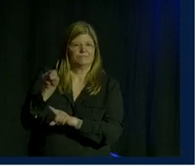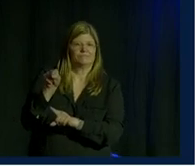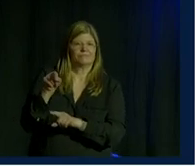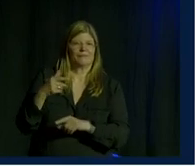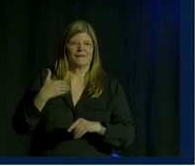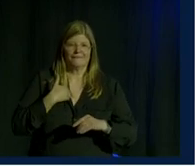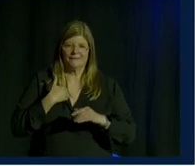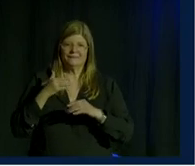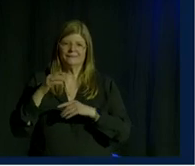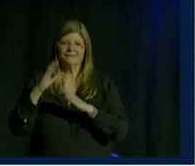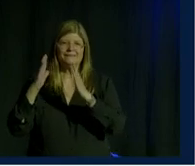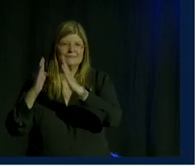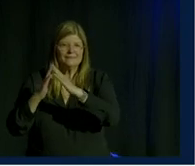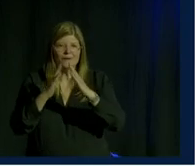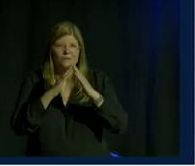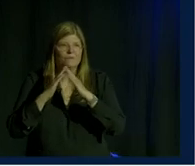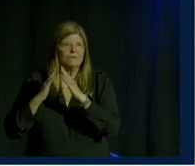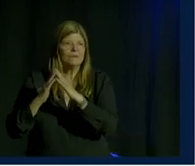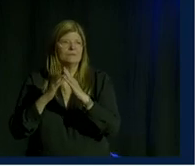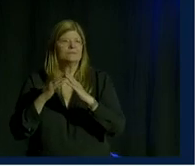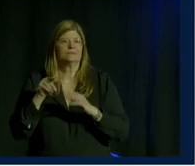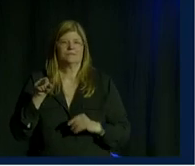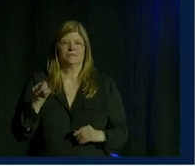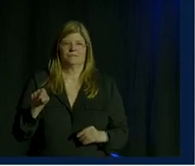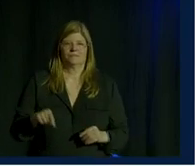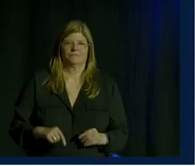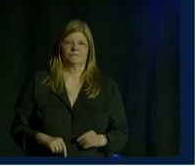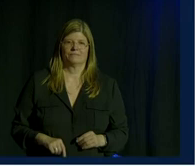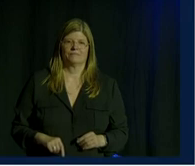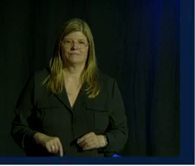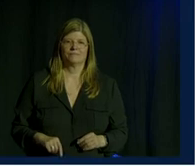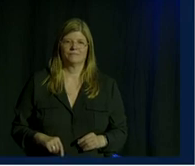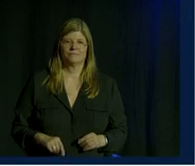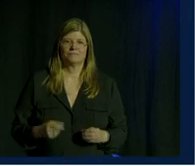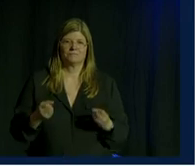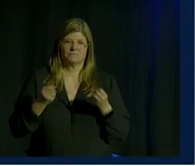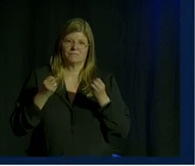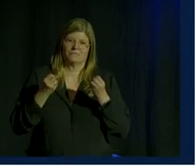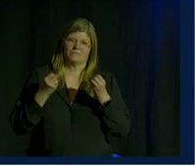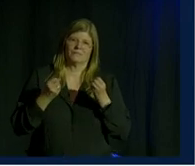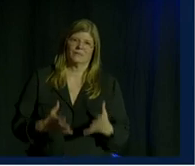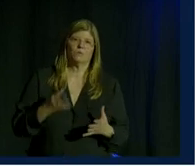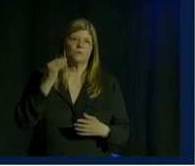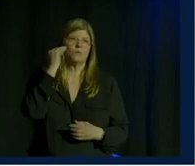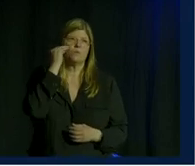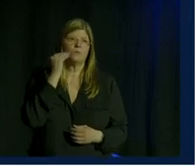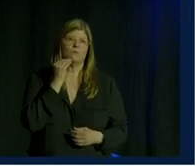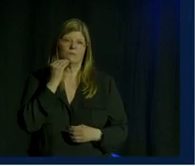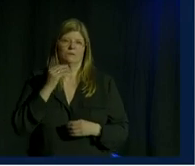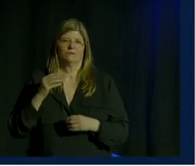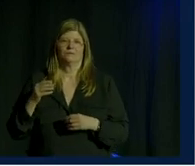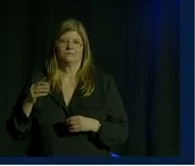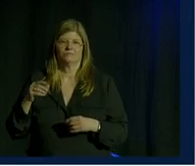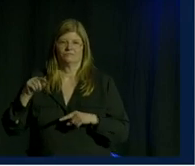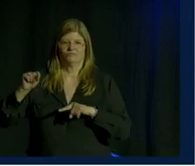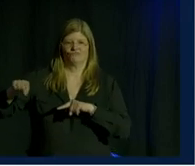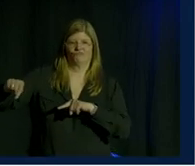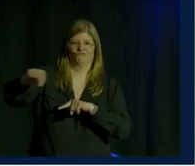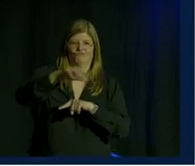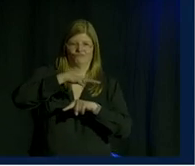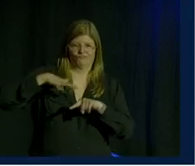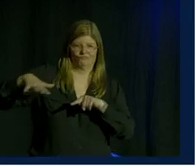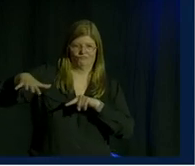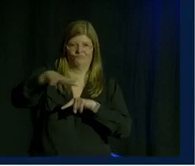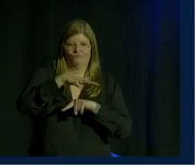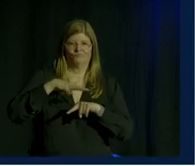at the campus, 88 3-bedroom, 2.5-bath townhomes with 30% of the units set aside for affordable incomes. And of